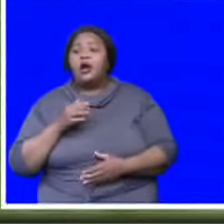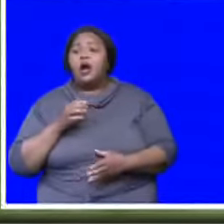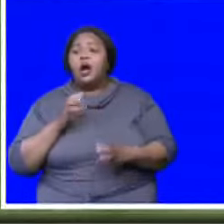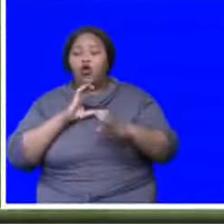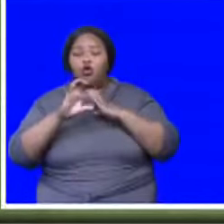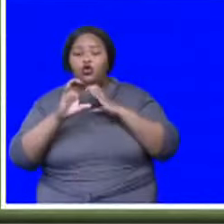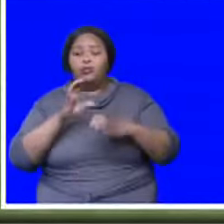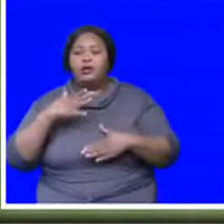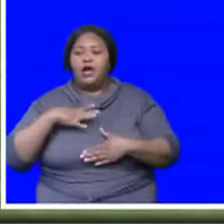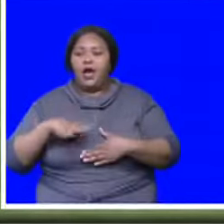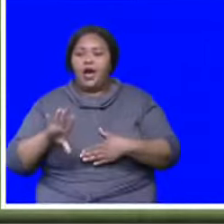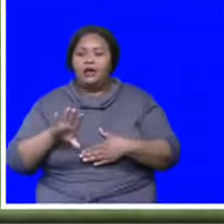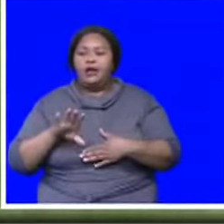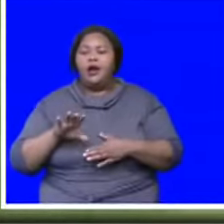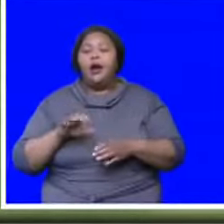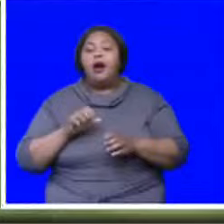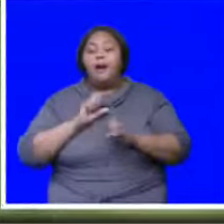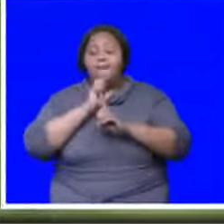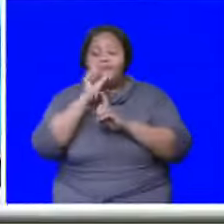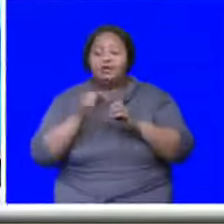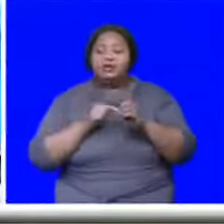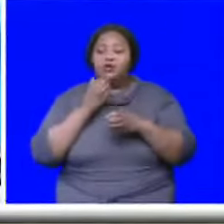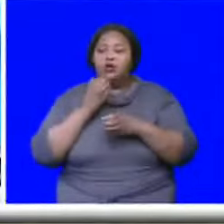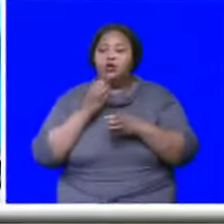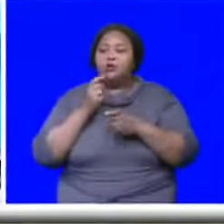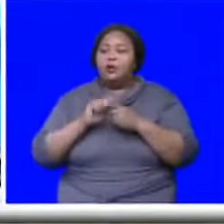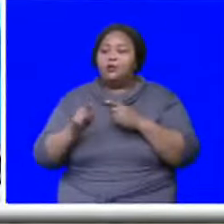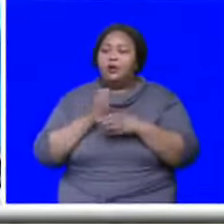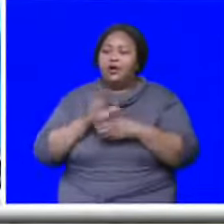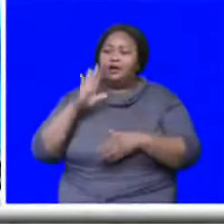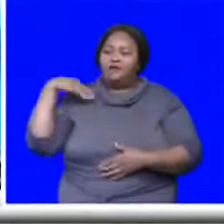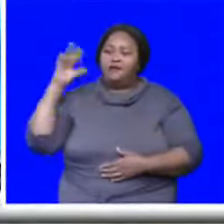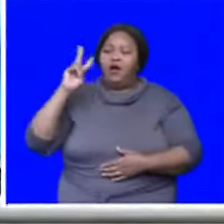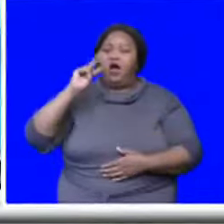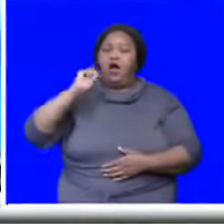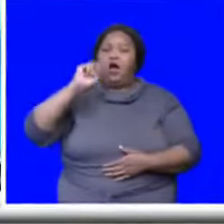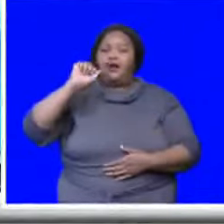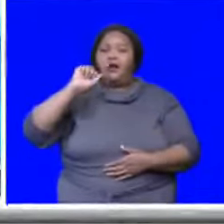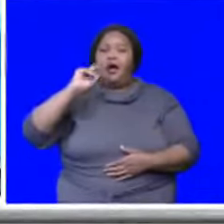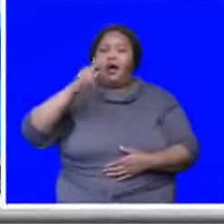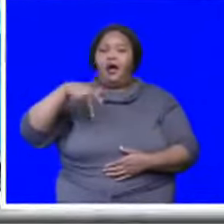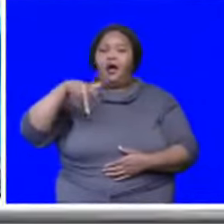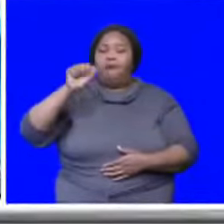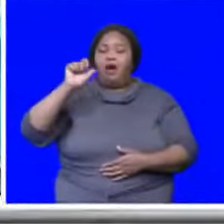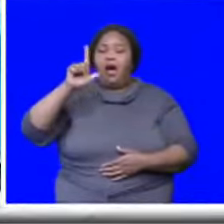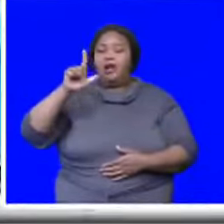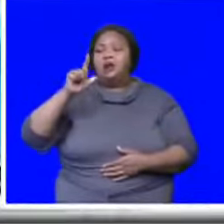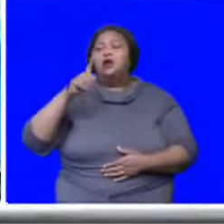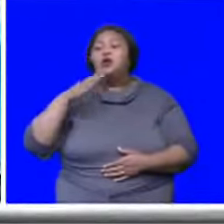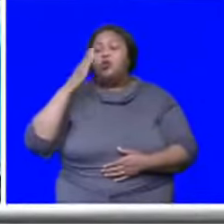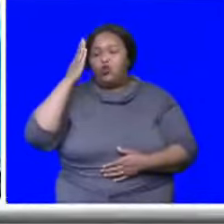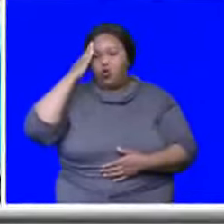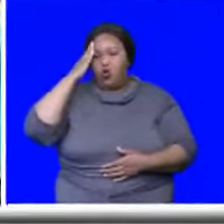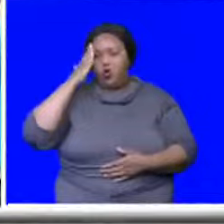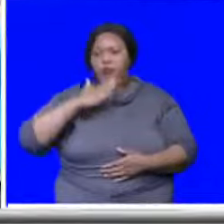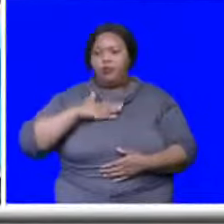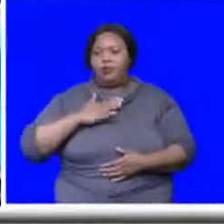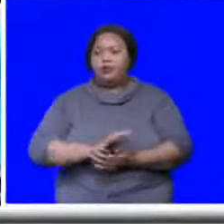So abajita nabo ngiyaba-encourage ukuthi noma mabethiwa badlala kuphi abenze i-connection nabanye